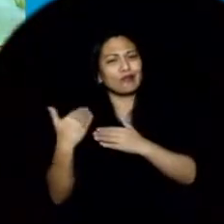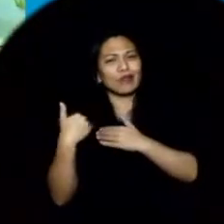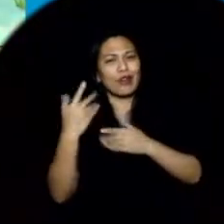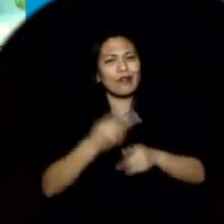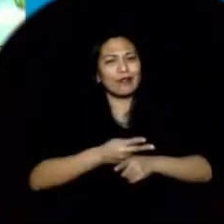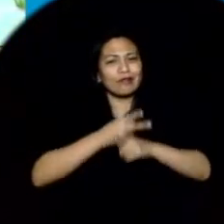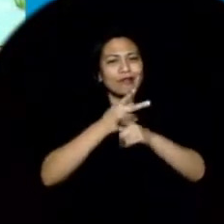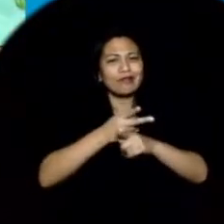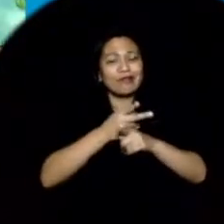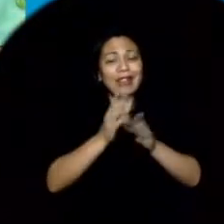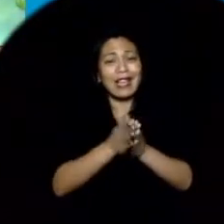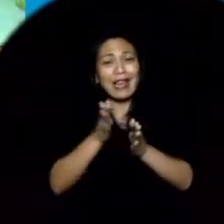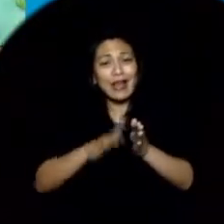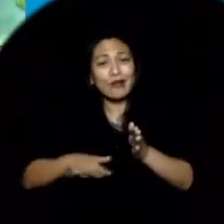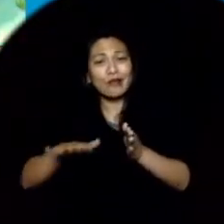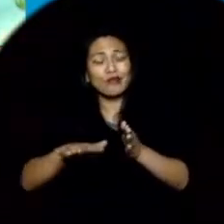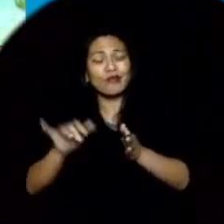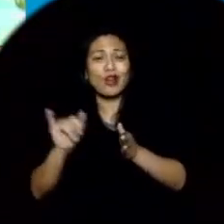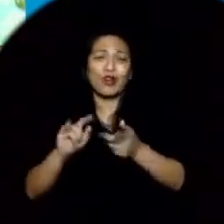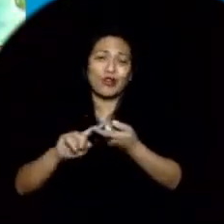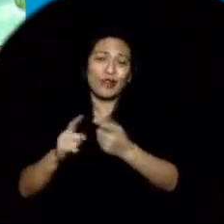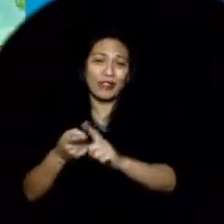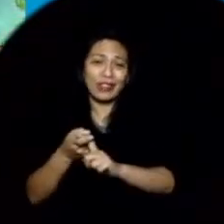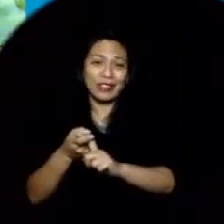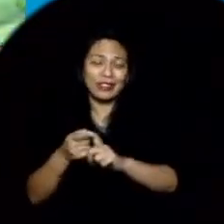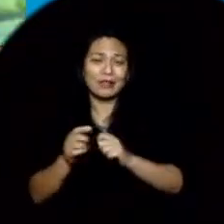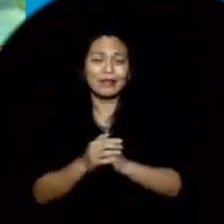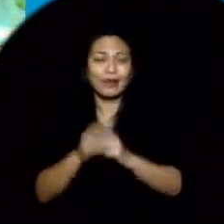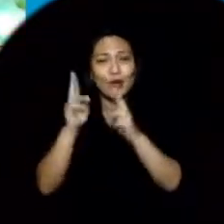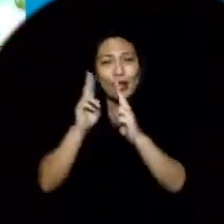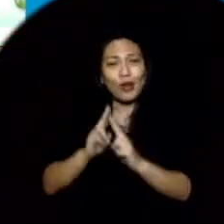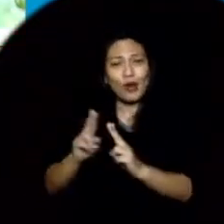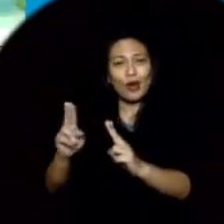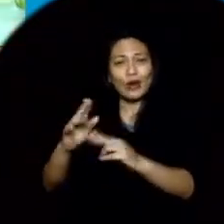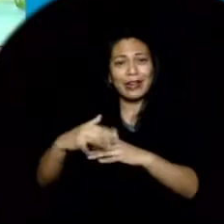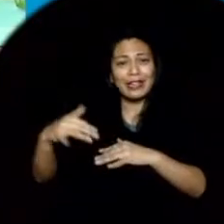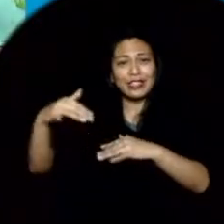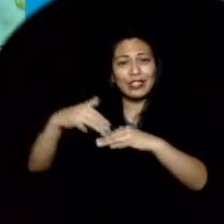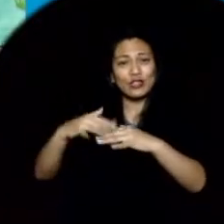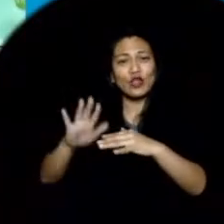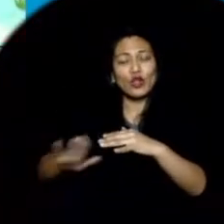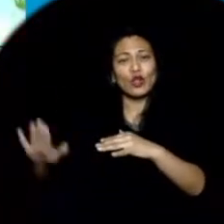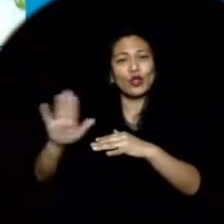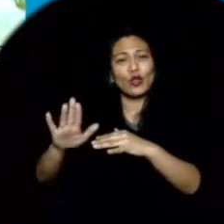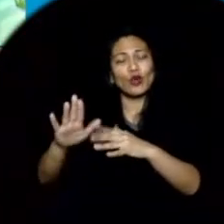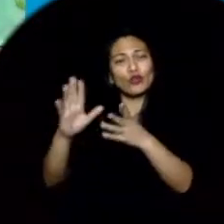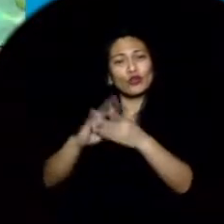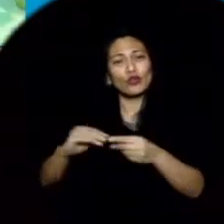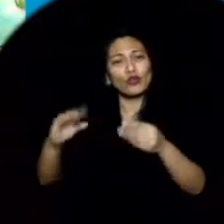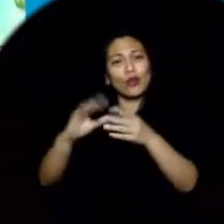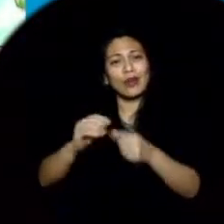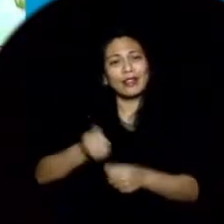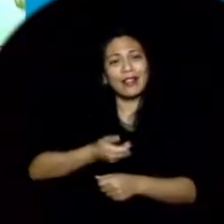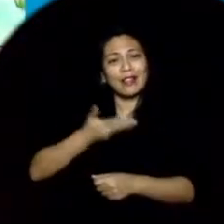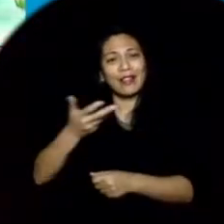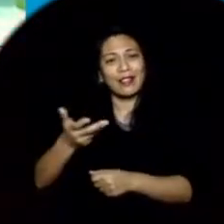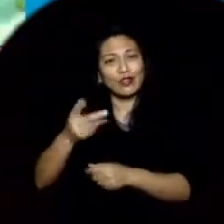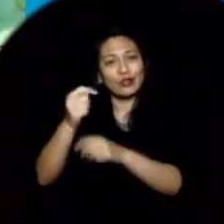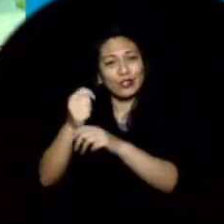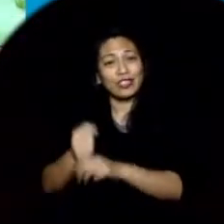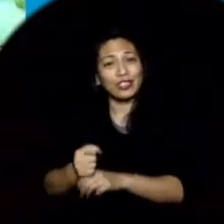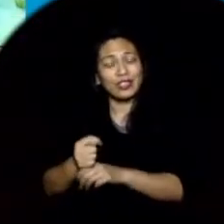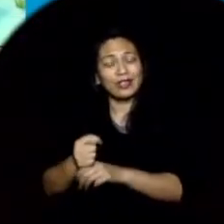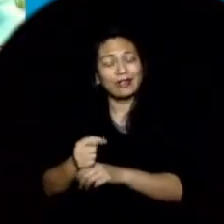and friends. With a good heart and mind, we honor the sacred Indigenous tradition of storytelling by presenting our program